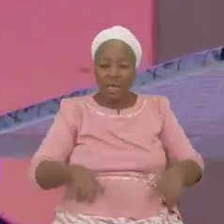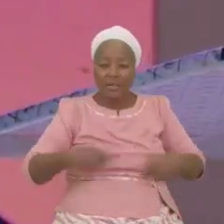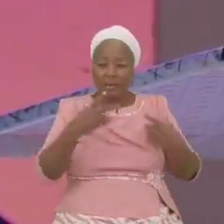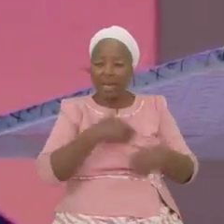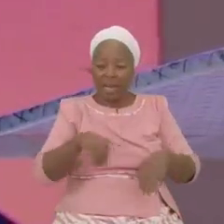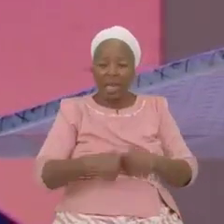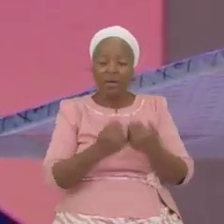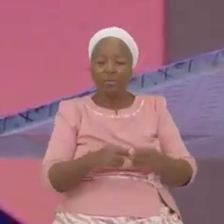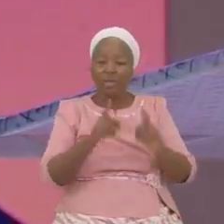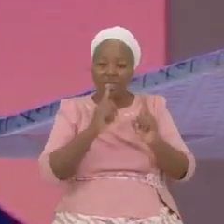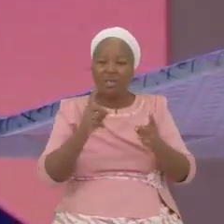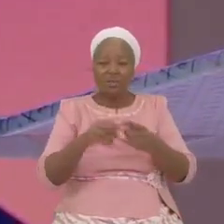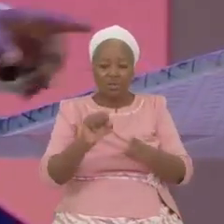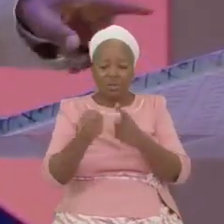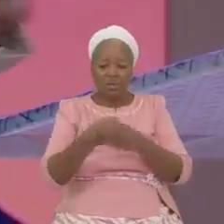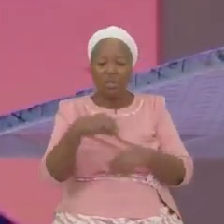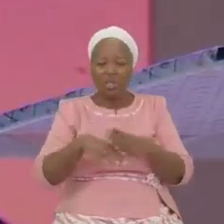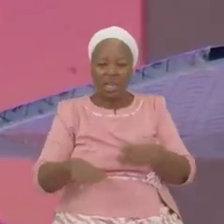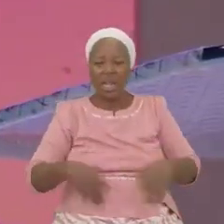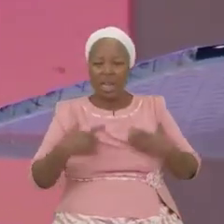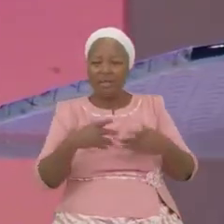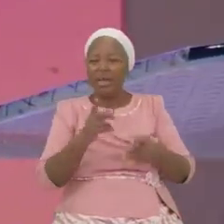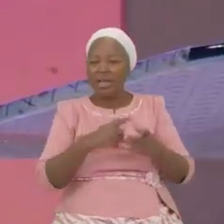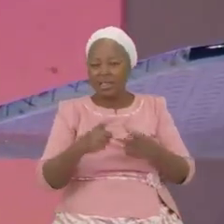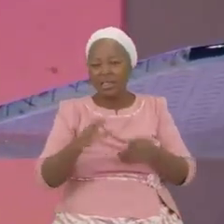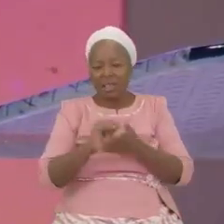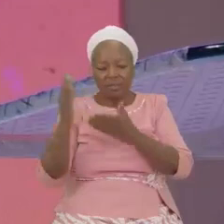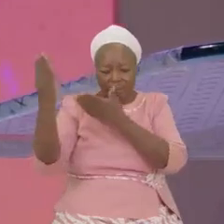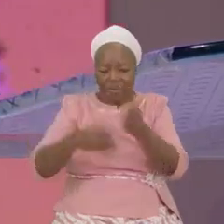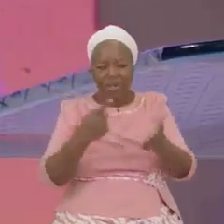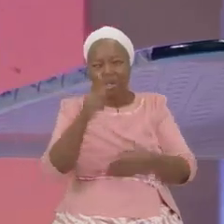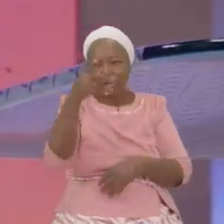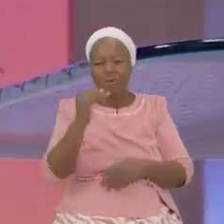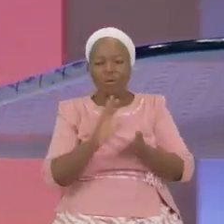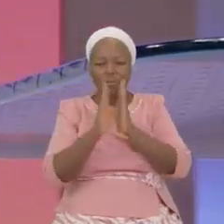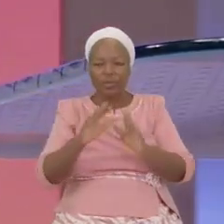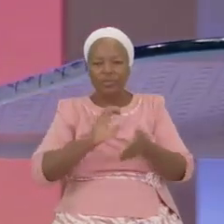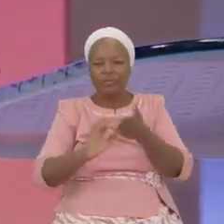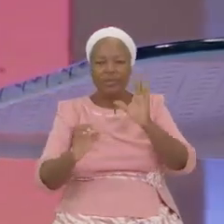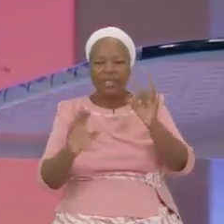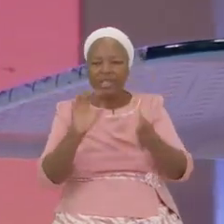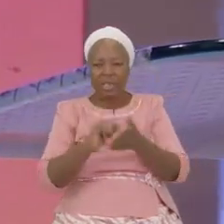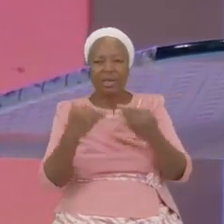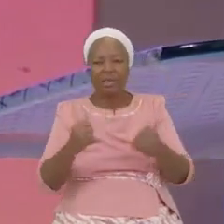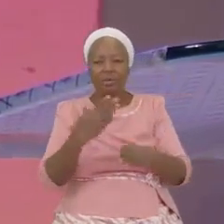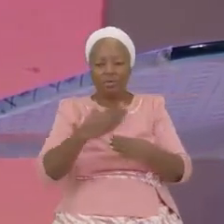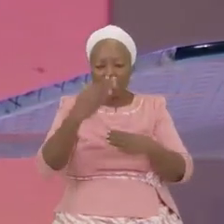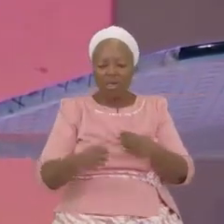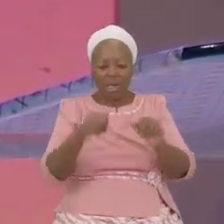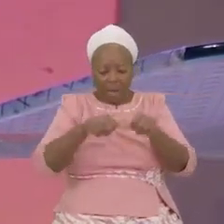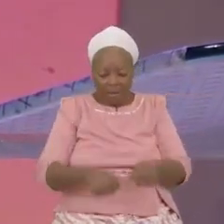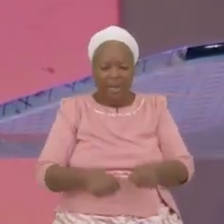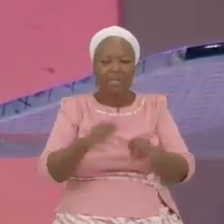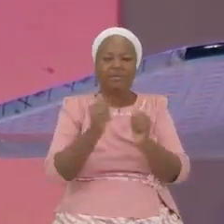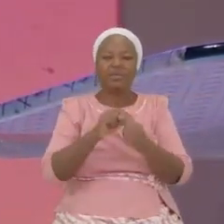in life that will bring the God of peace in verse 9 to now totally abide with